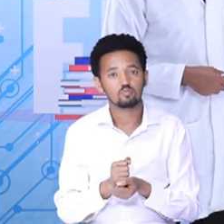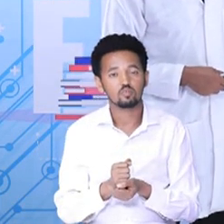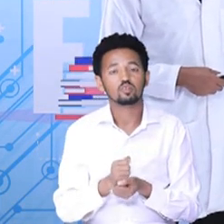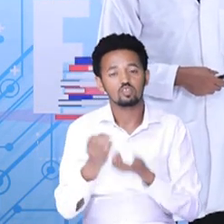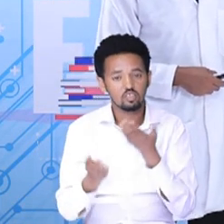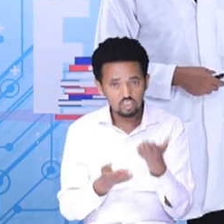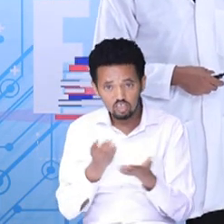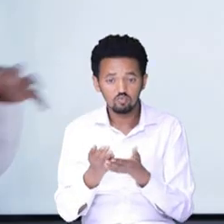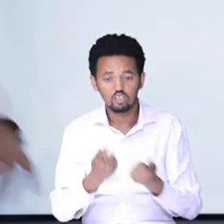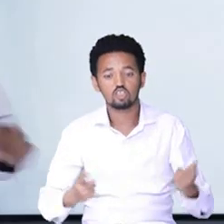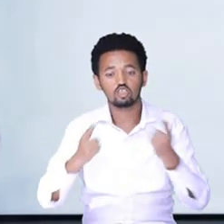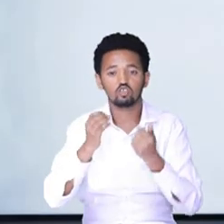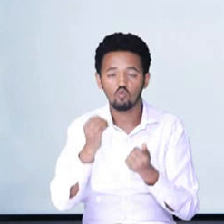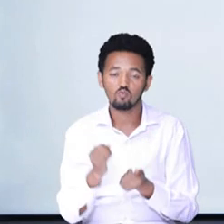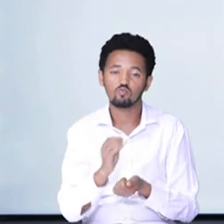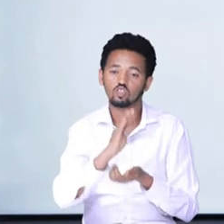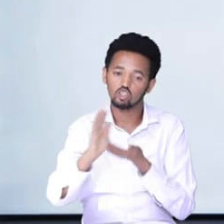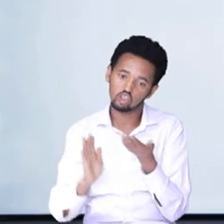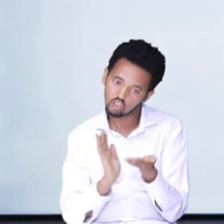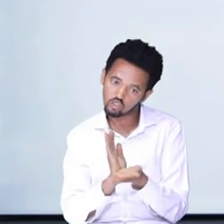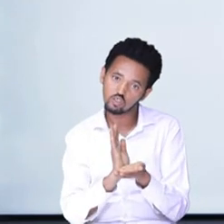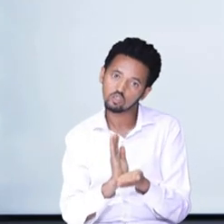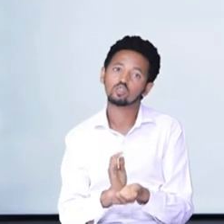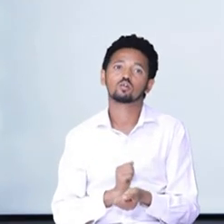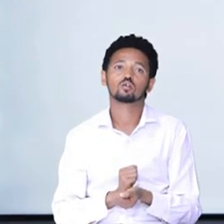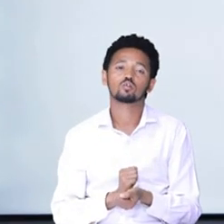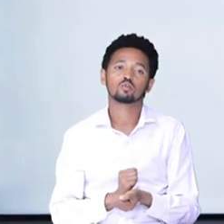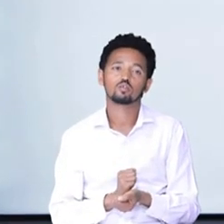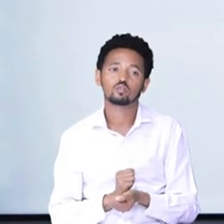these services on the region of Showa.